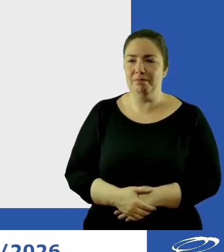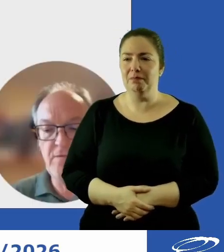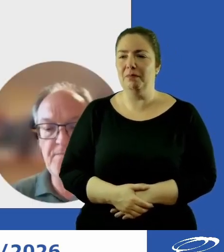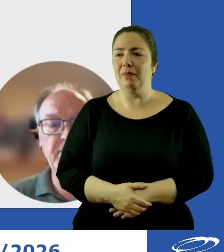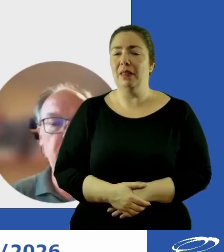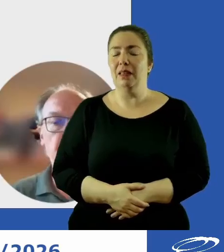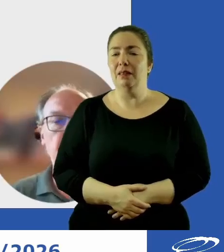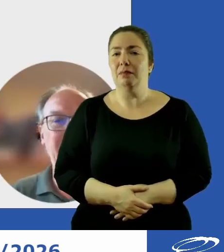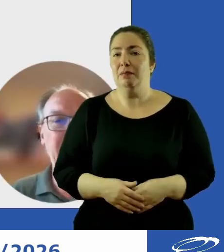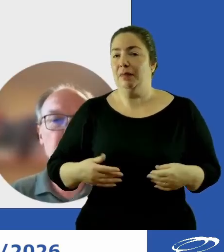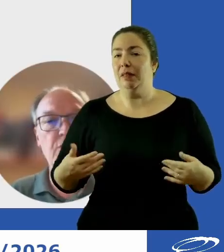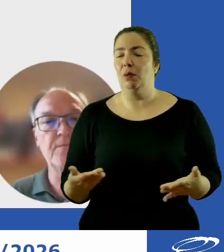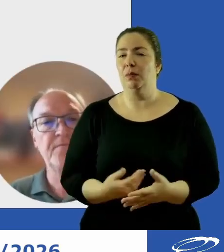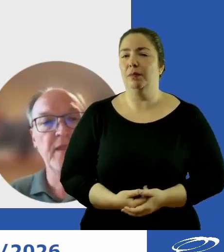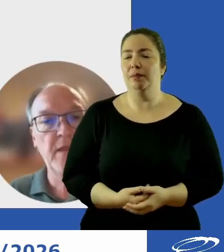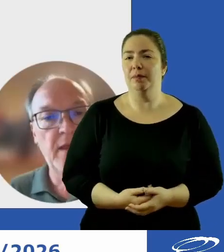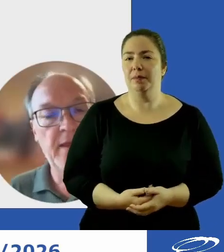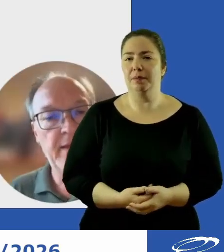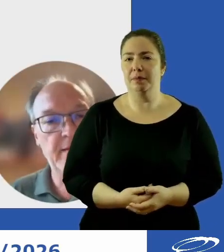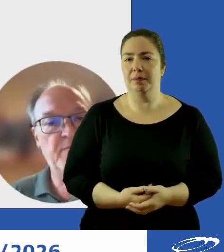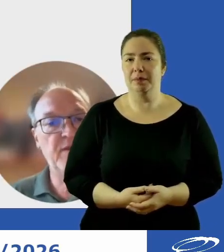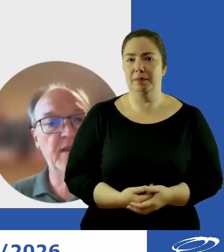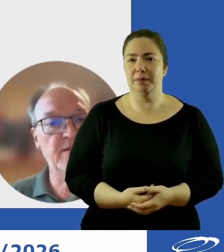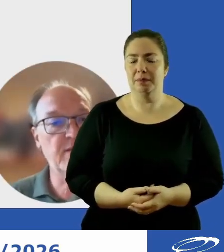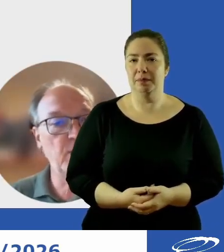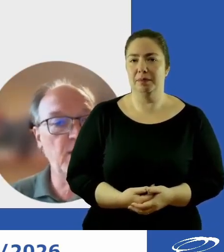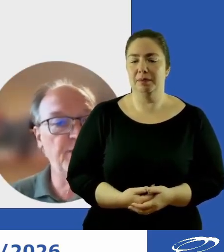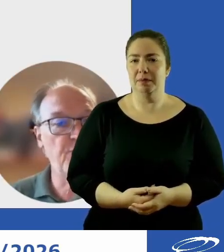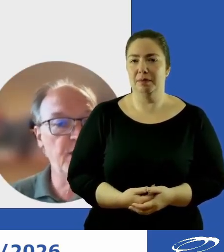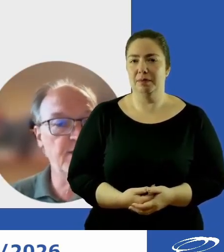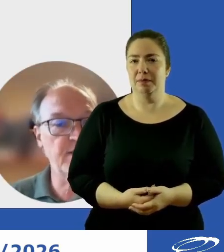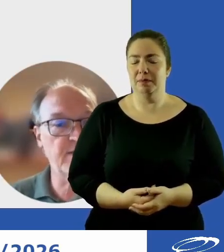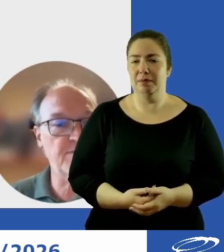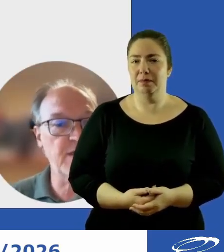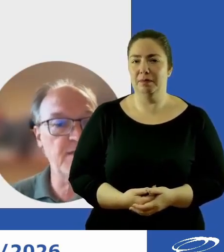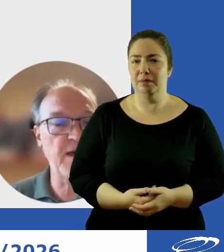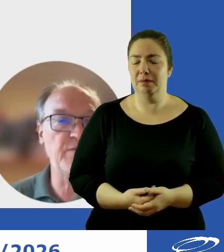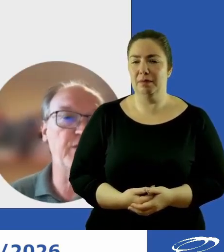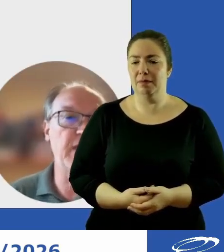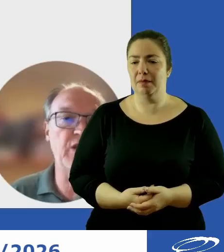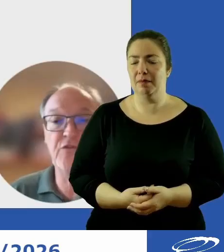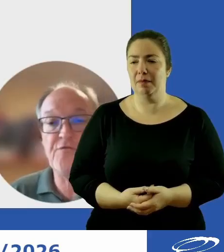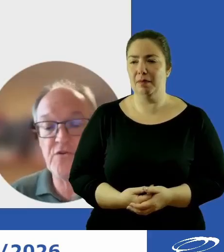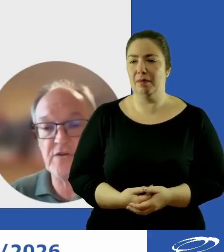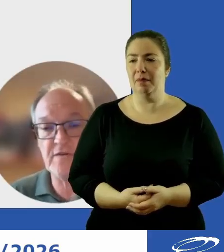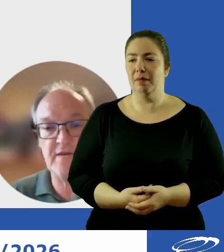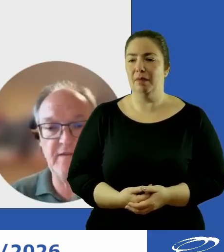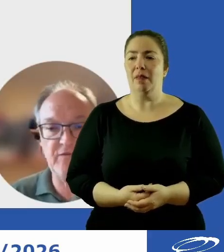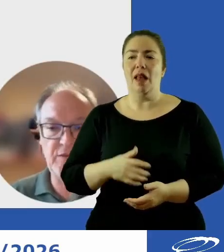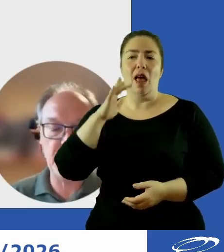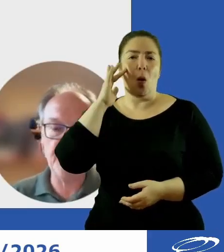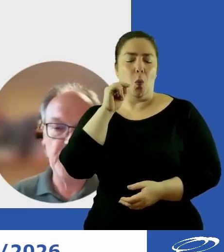so my lecture pretends to address these 3, I would say, controversies in